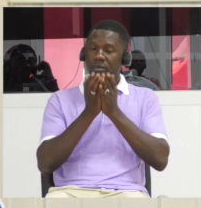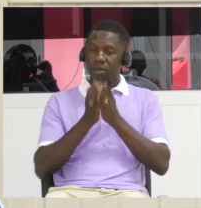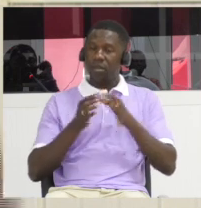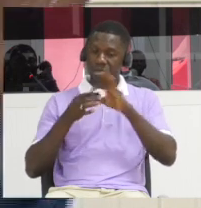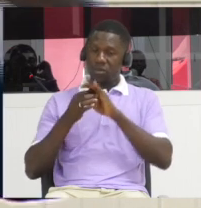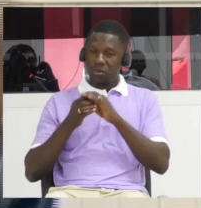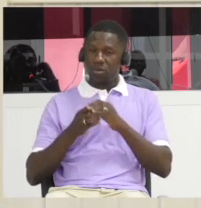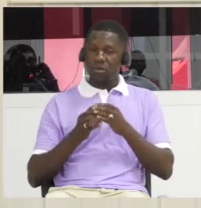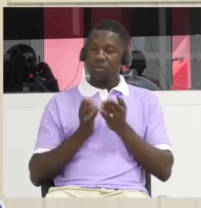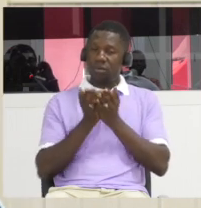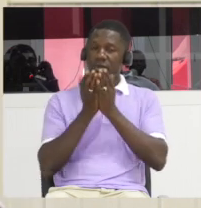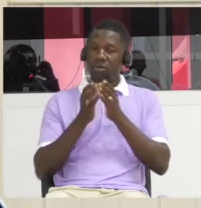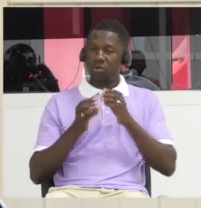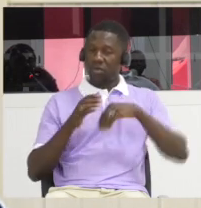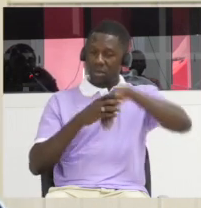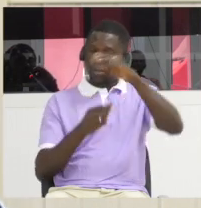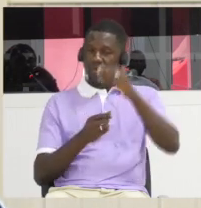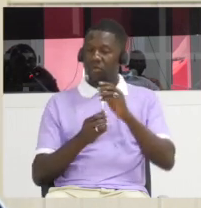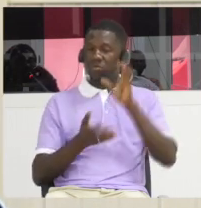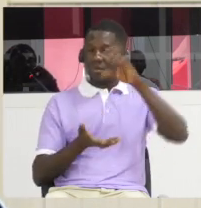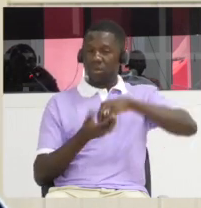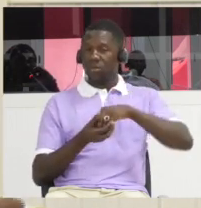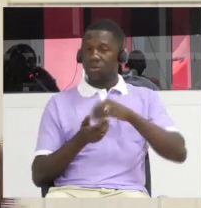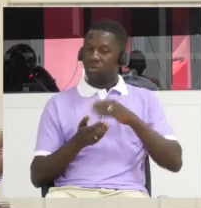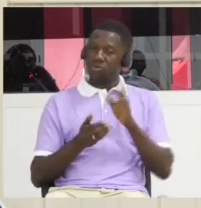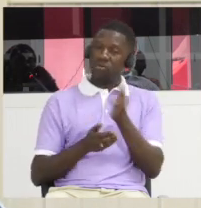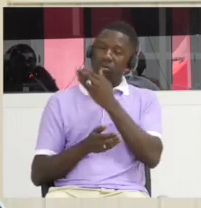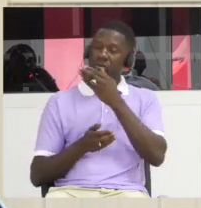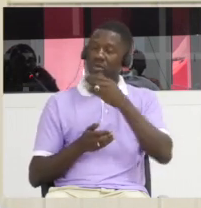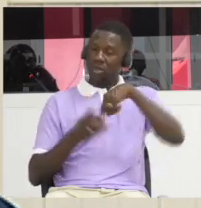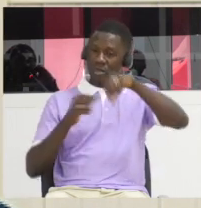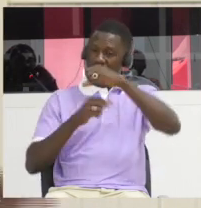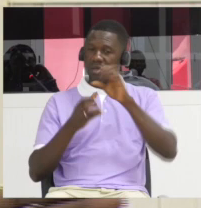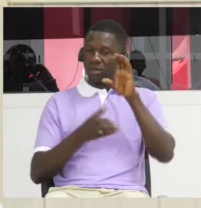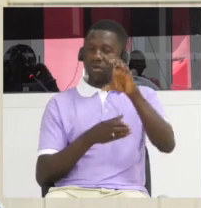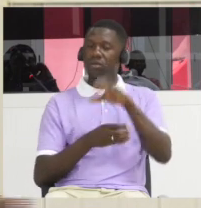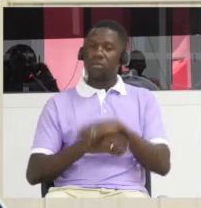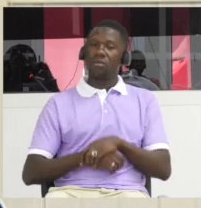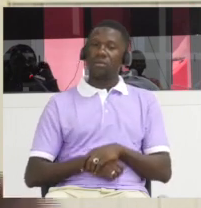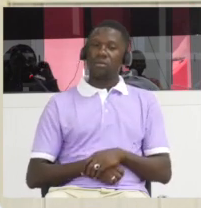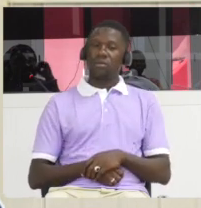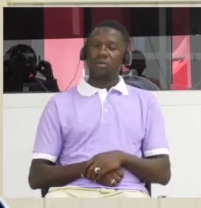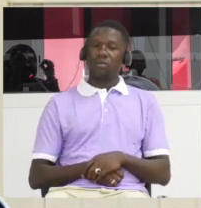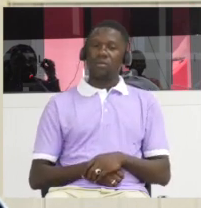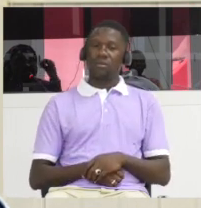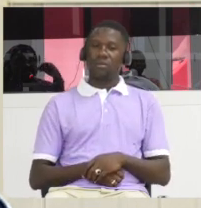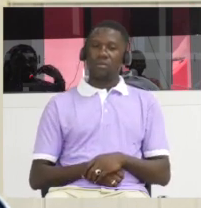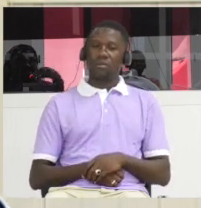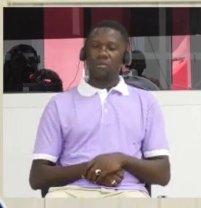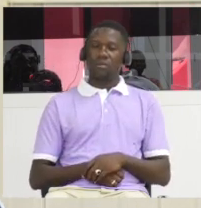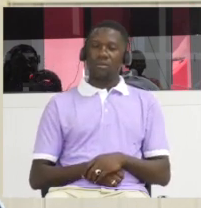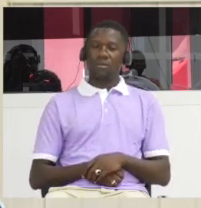and go to somewhere else in the country. But benefit of hindsight, that could have been a